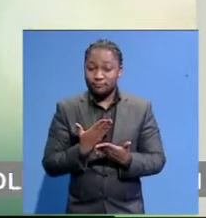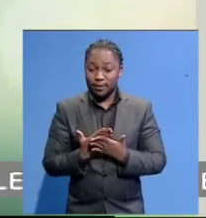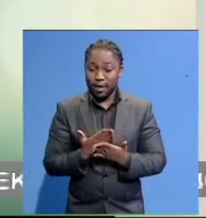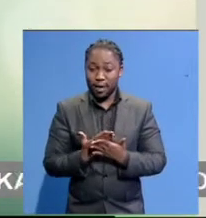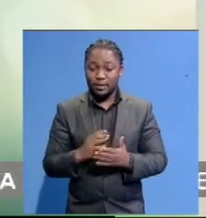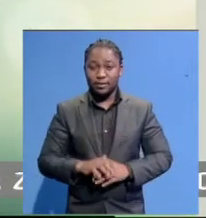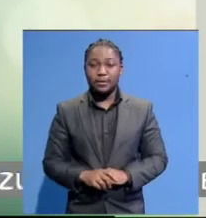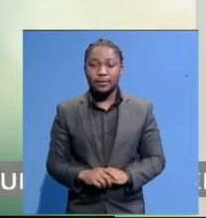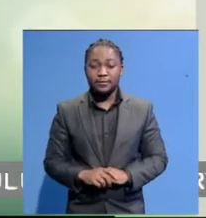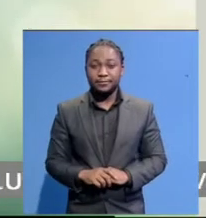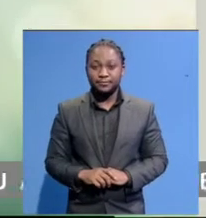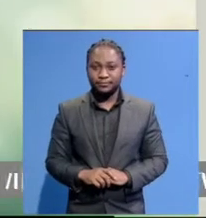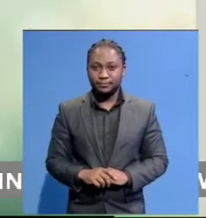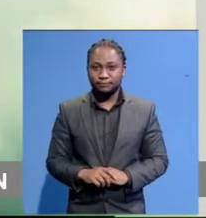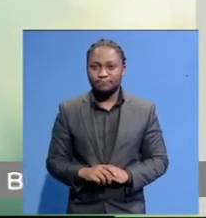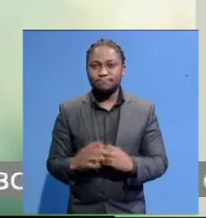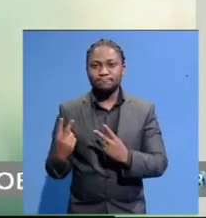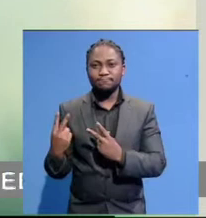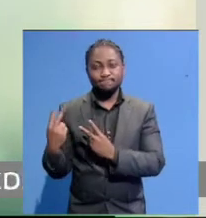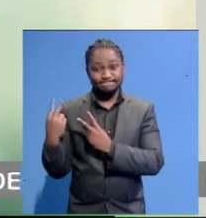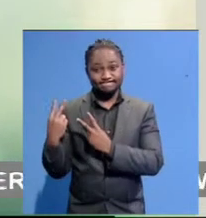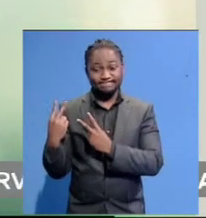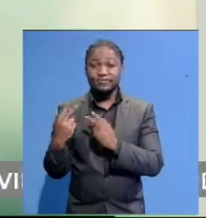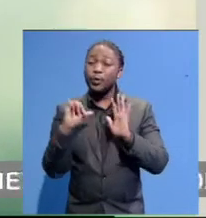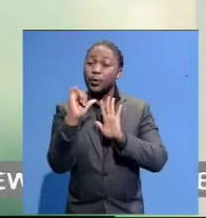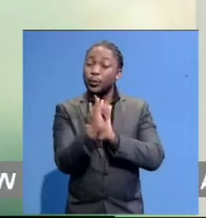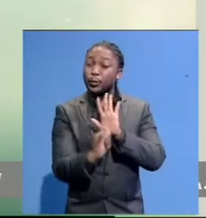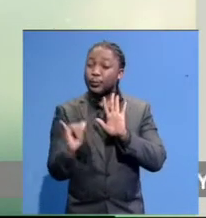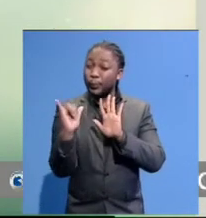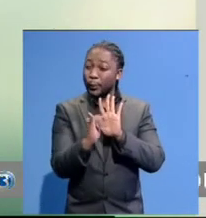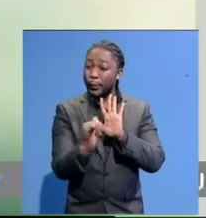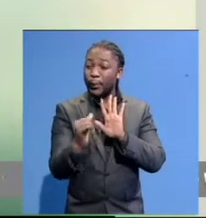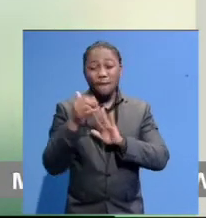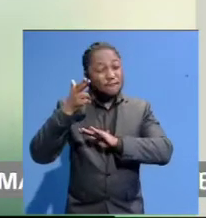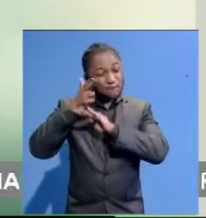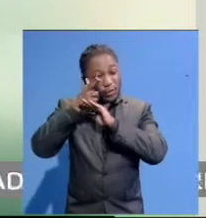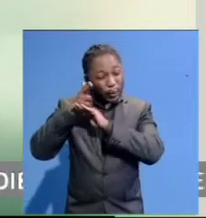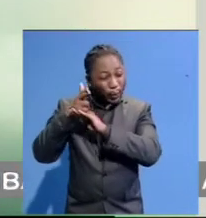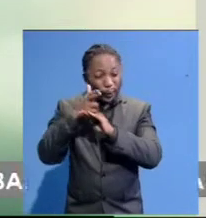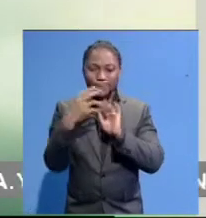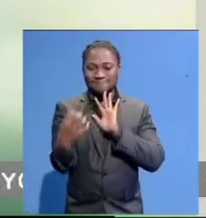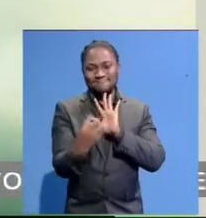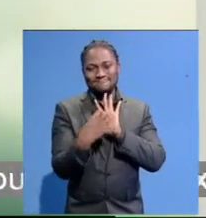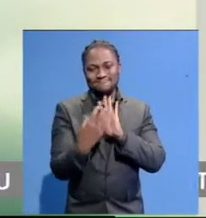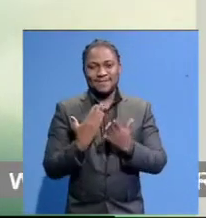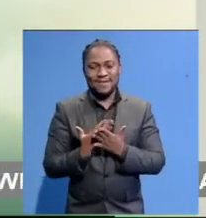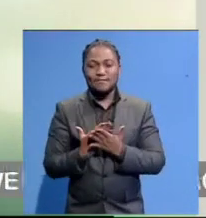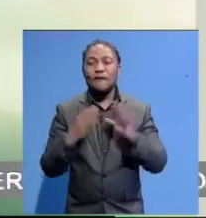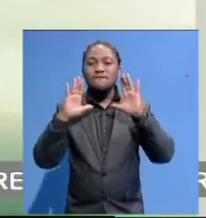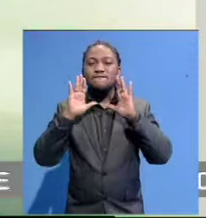SABC3 Madiba. YouTube, you can send your videos to us, SABC3 Madiba on the YouTube page,